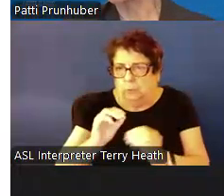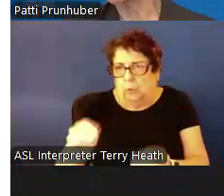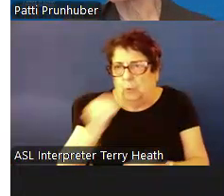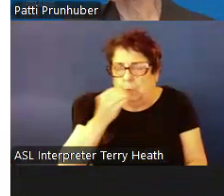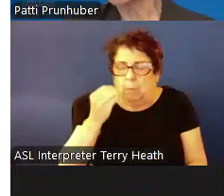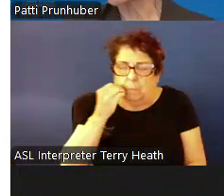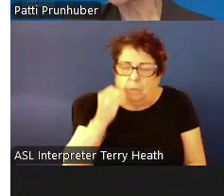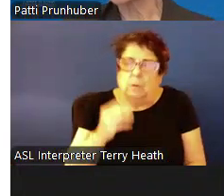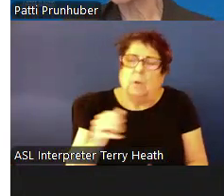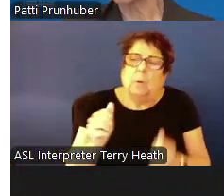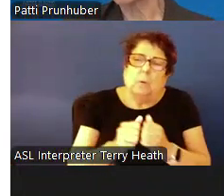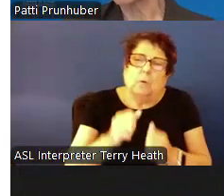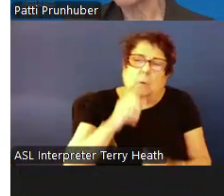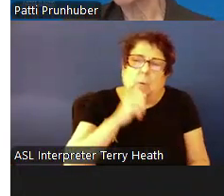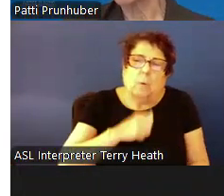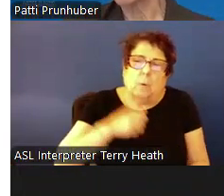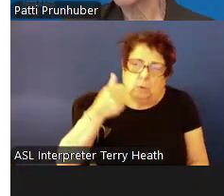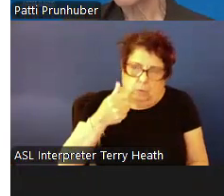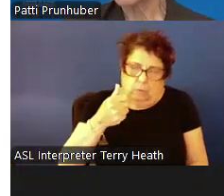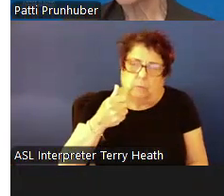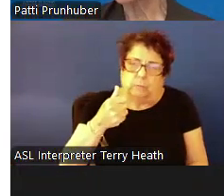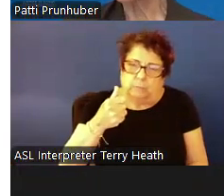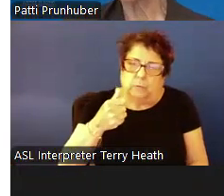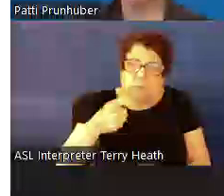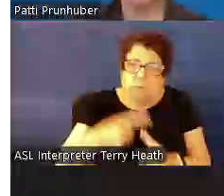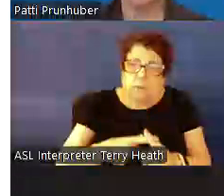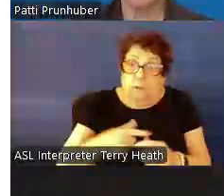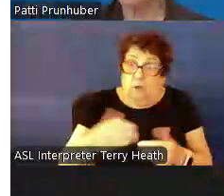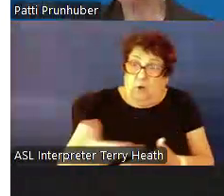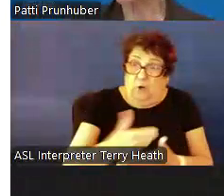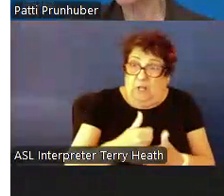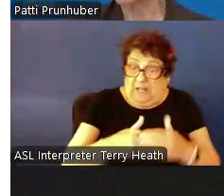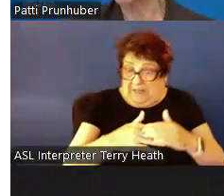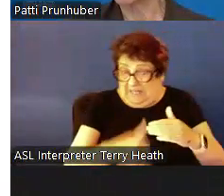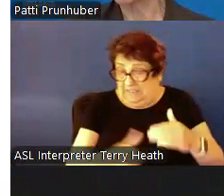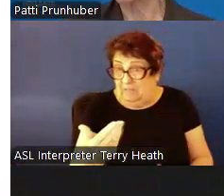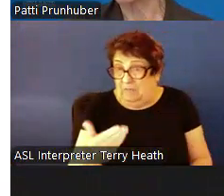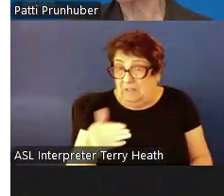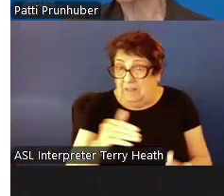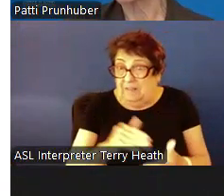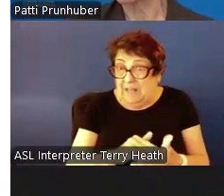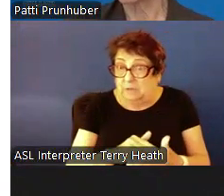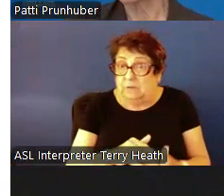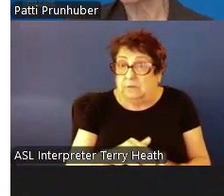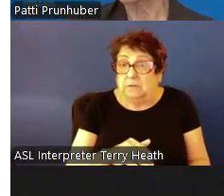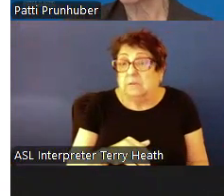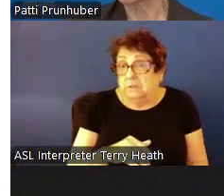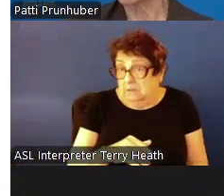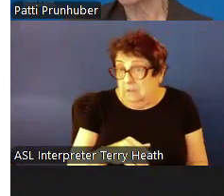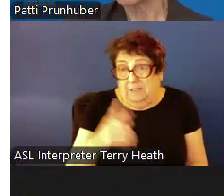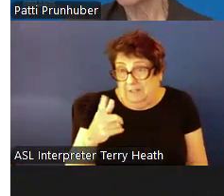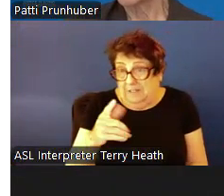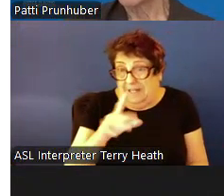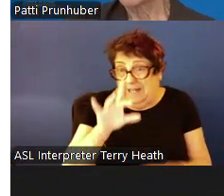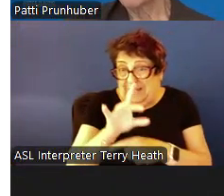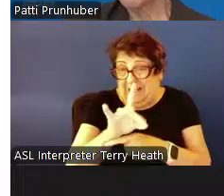renter households earning less than $15,000 annually, 80% or 8 out of 10 were rental cost burdened in